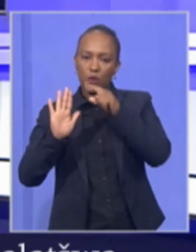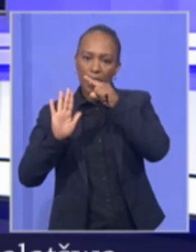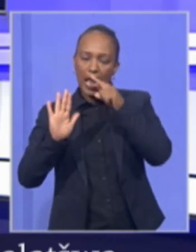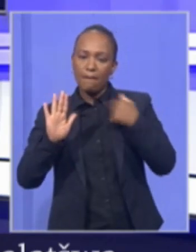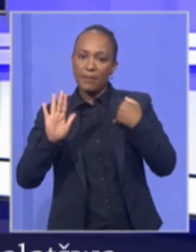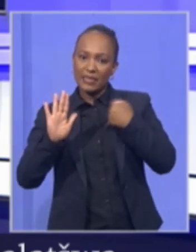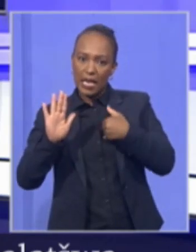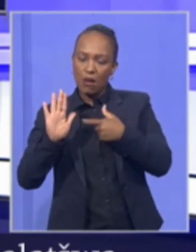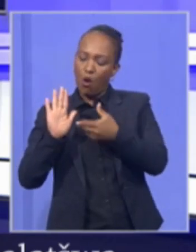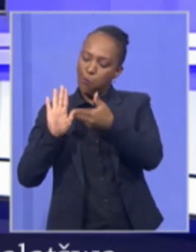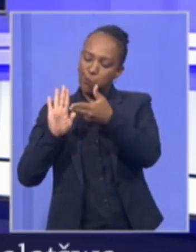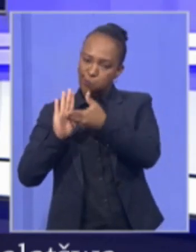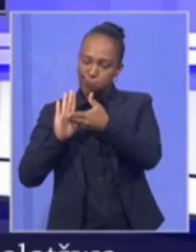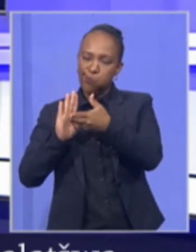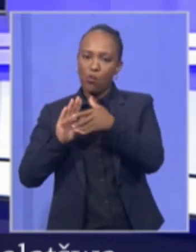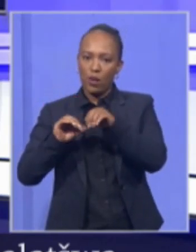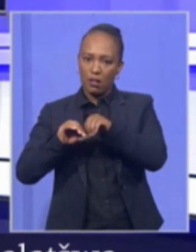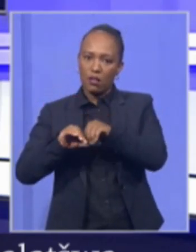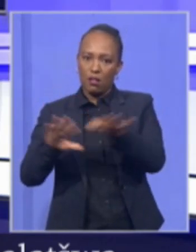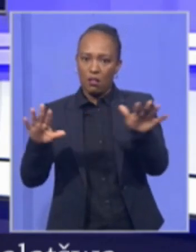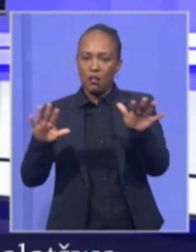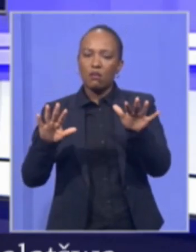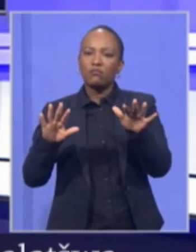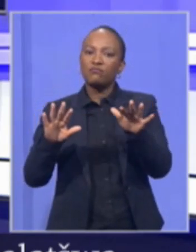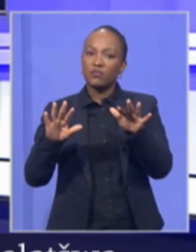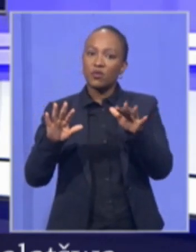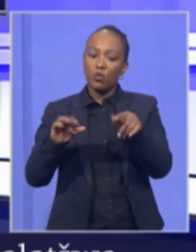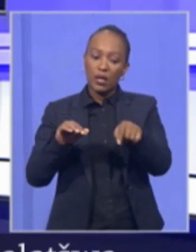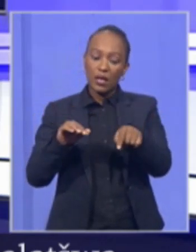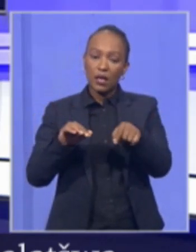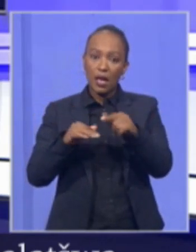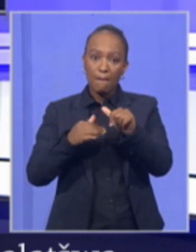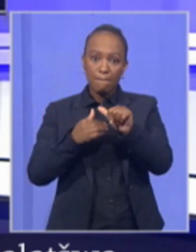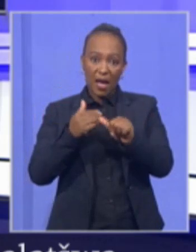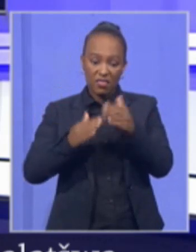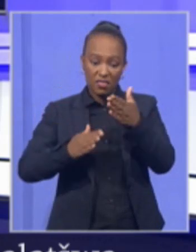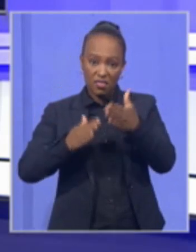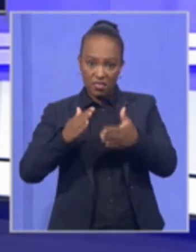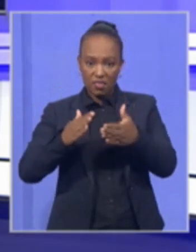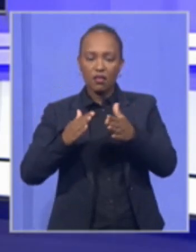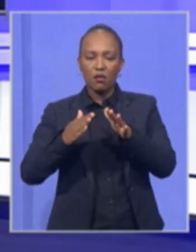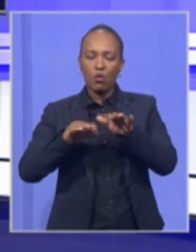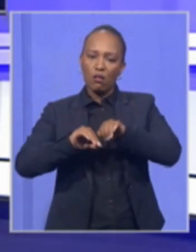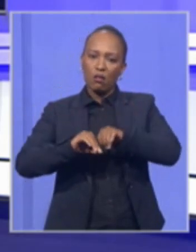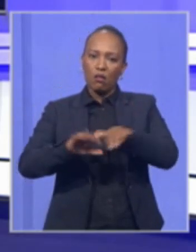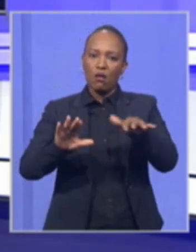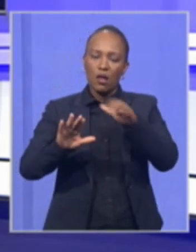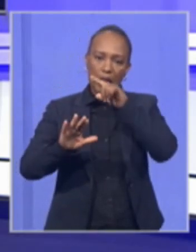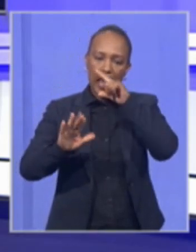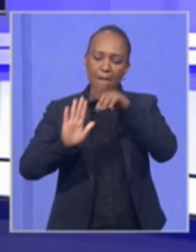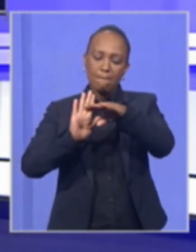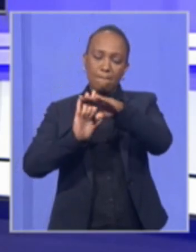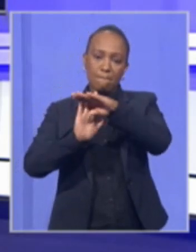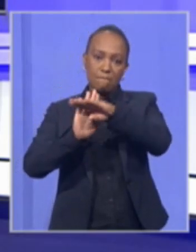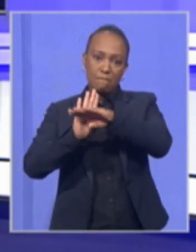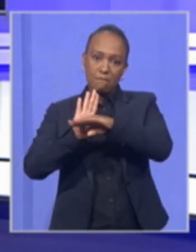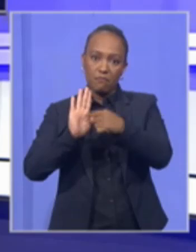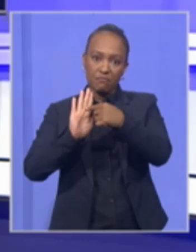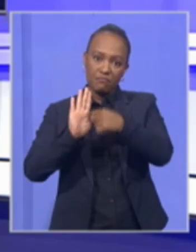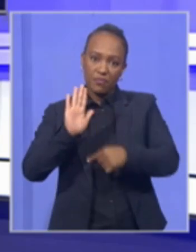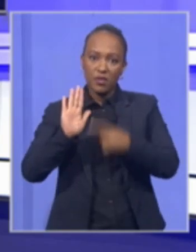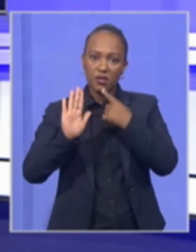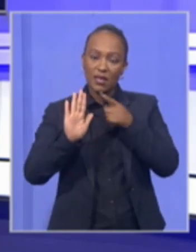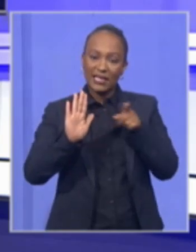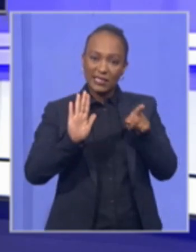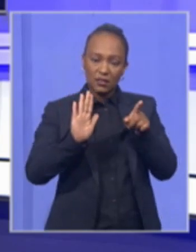tša bona gomme go letetše gore e phatlalatšwe mo mafelong a kgwedi. Kgoro ya toka e re a ke maitapišo a bona